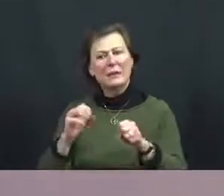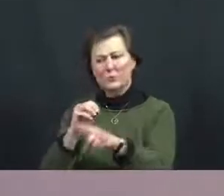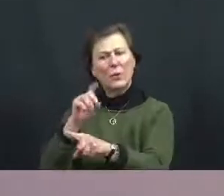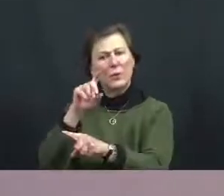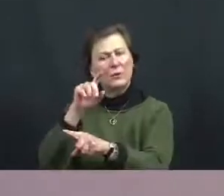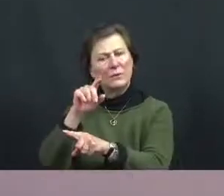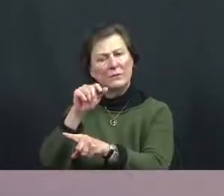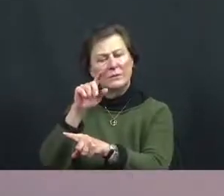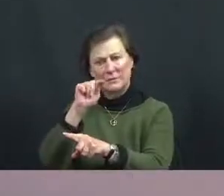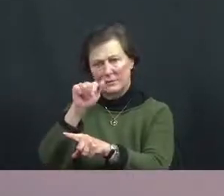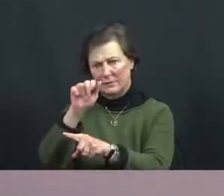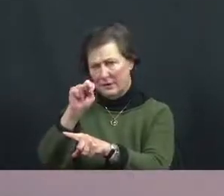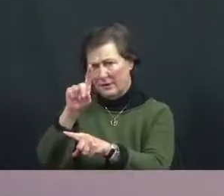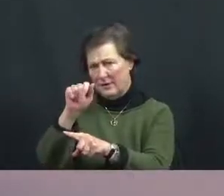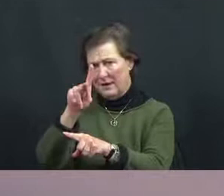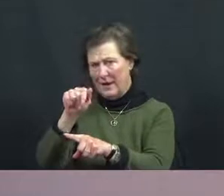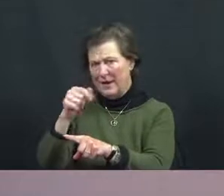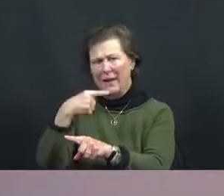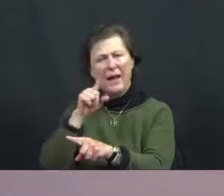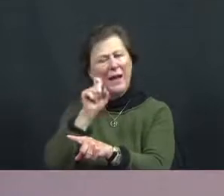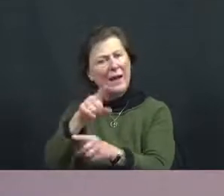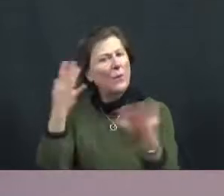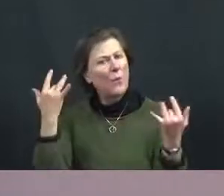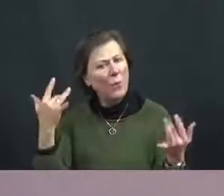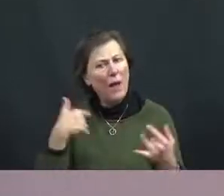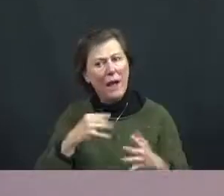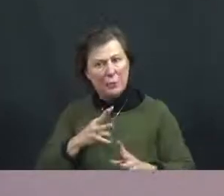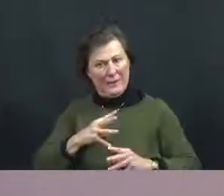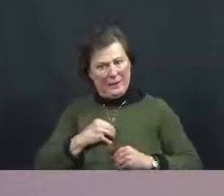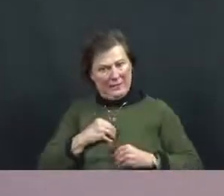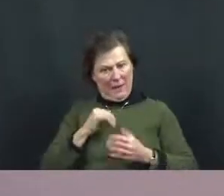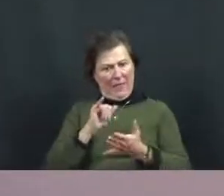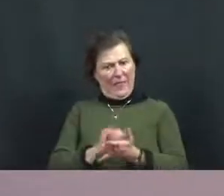asks, have we accepted a doctrine of race that indicts